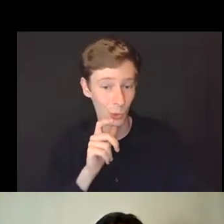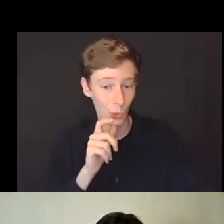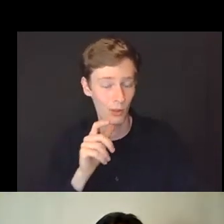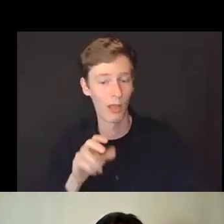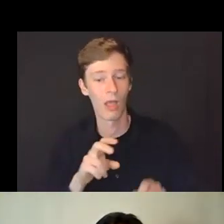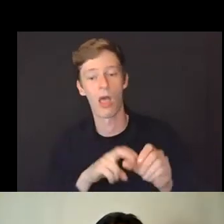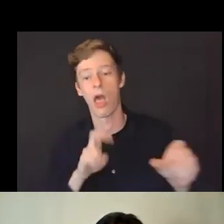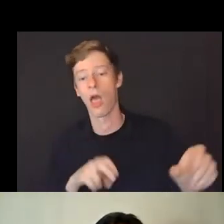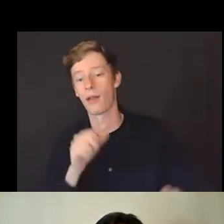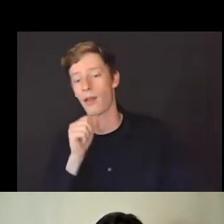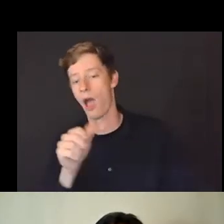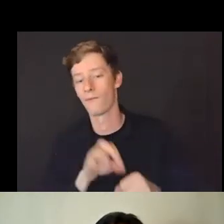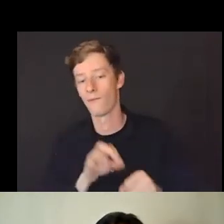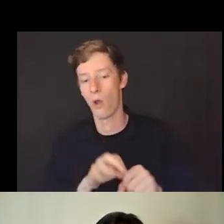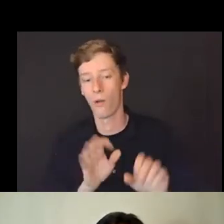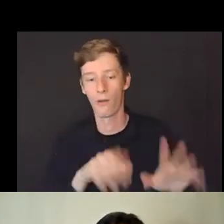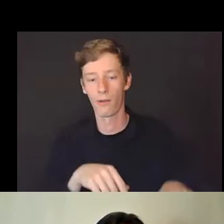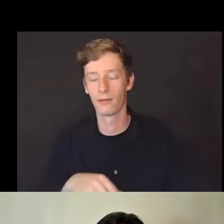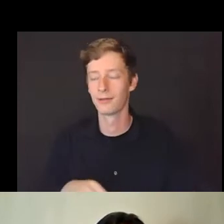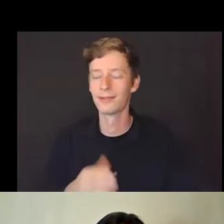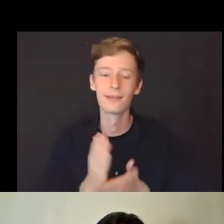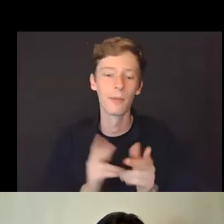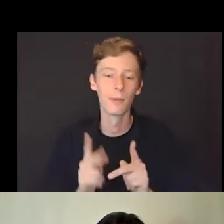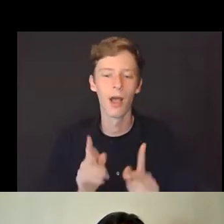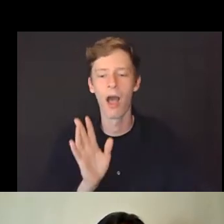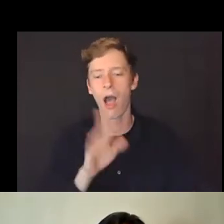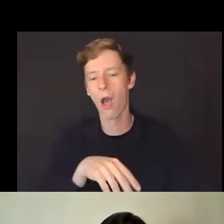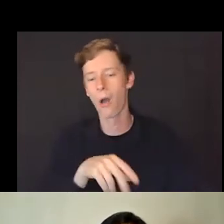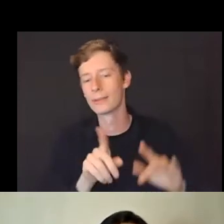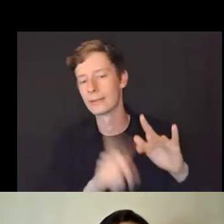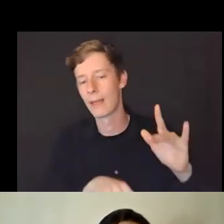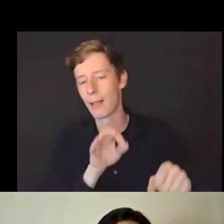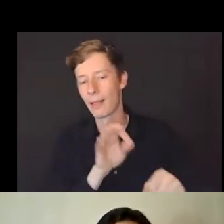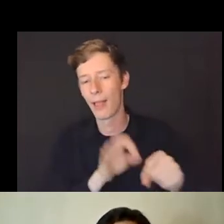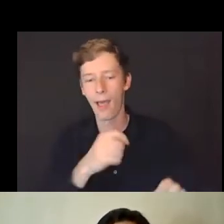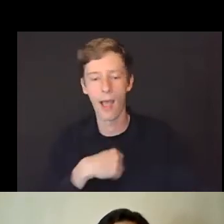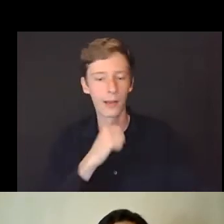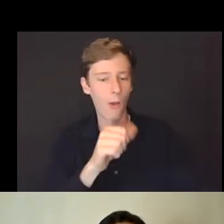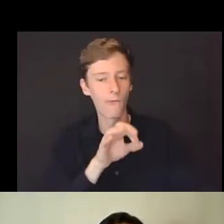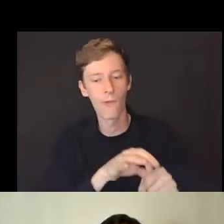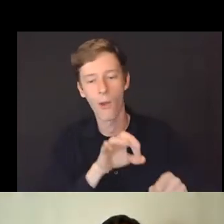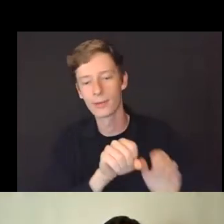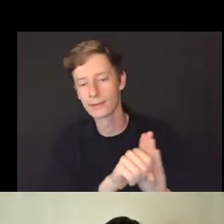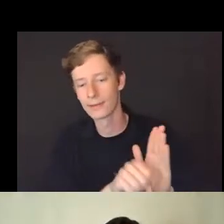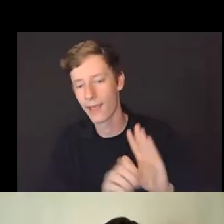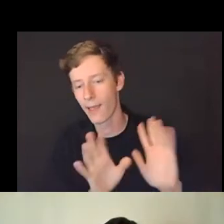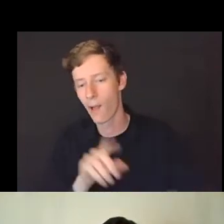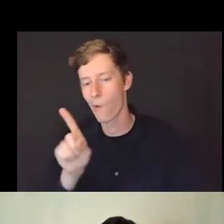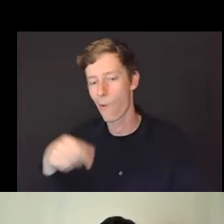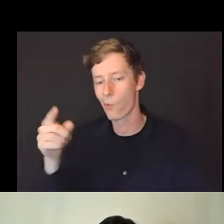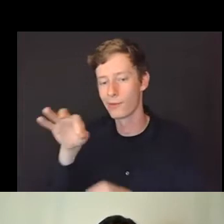out, either because it's like, oh, I only vote for president because that's the only one that matters, or oh, I don't vote at all because my vote doesn't